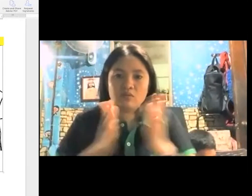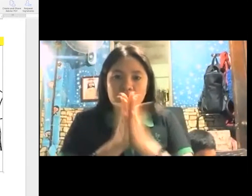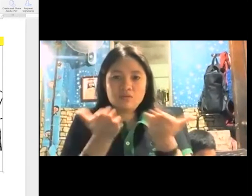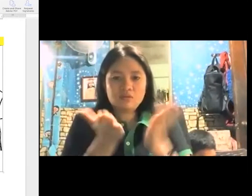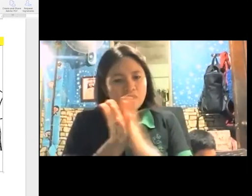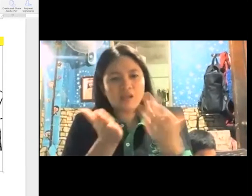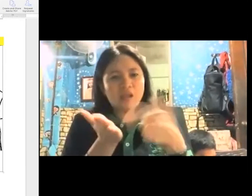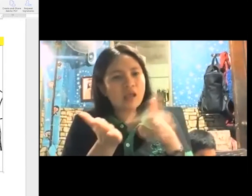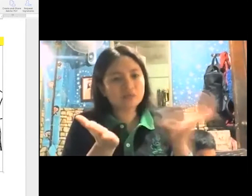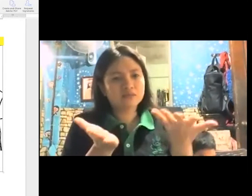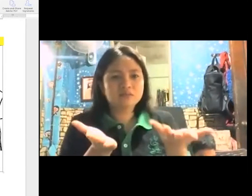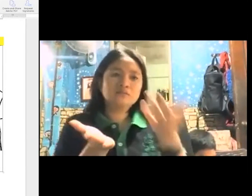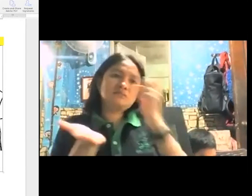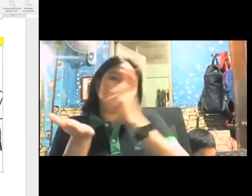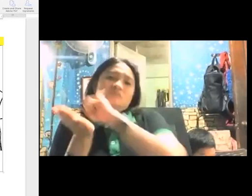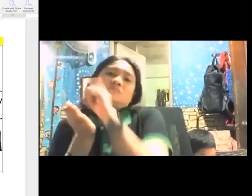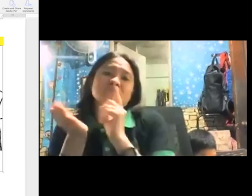like same.